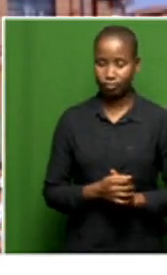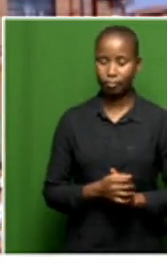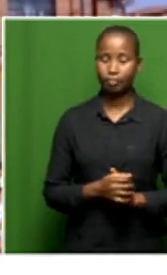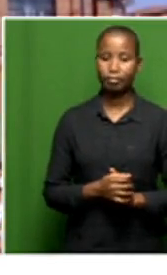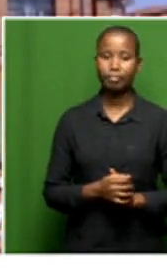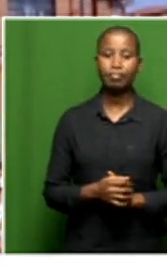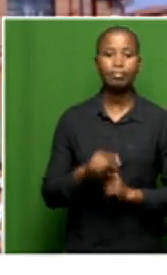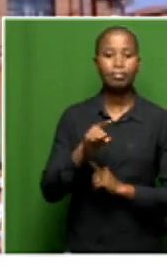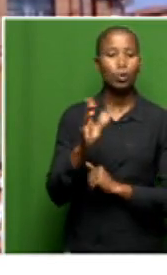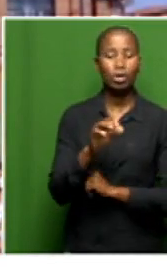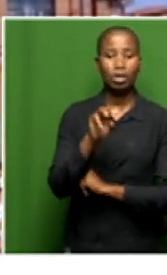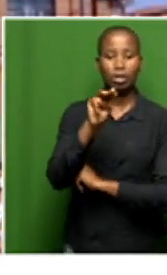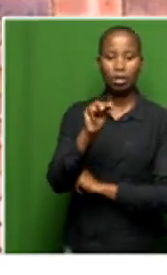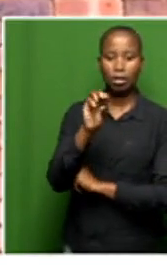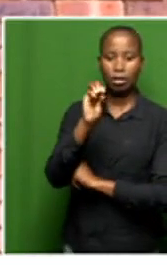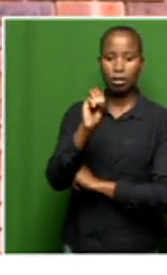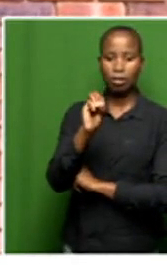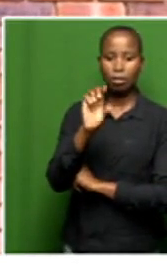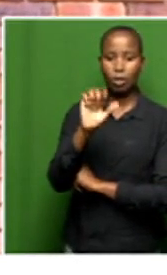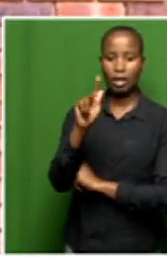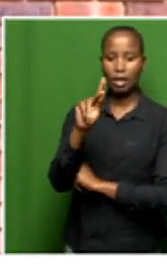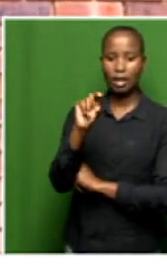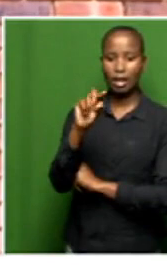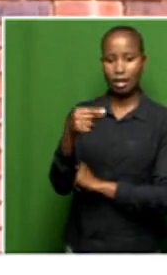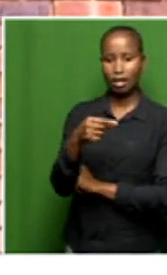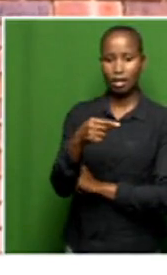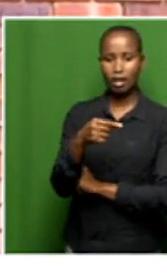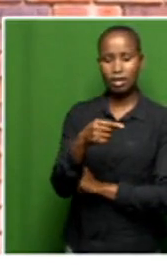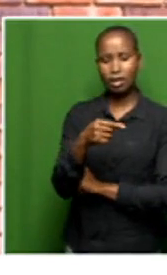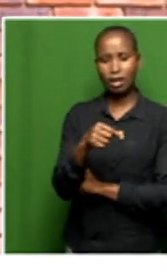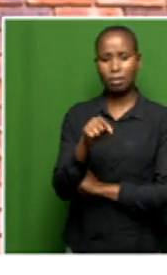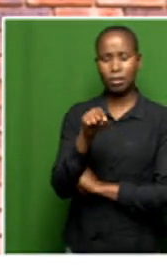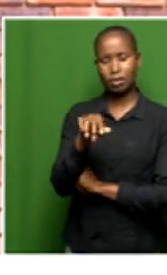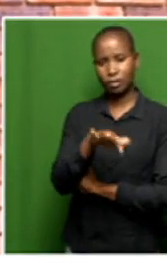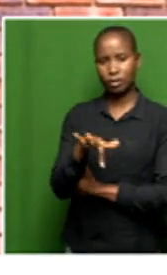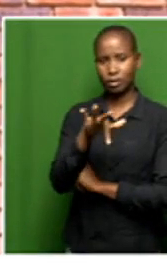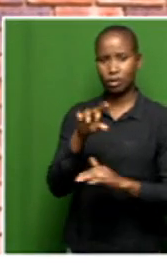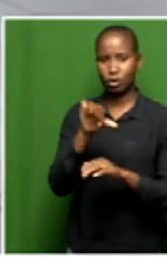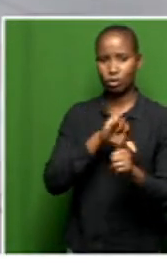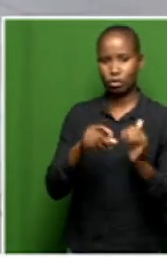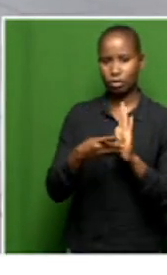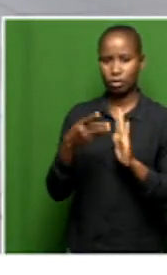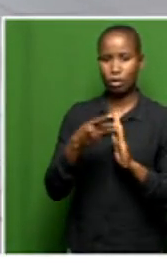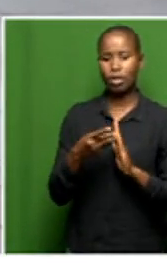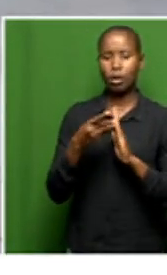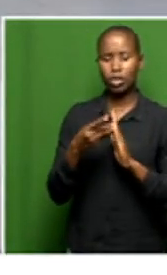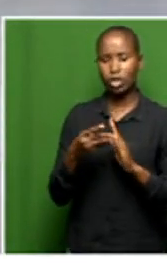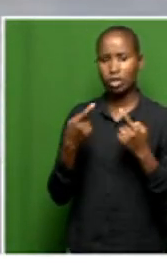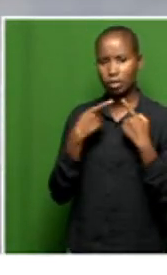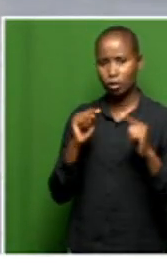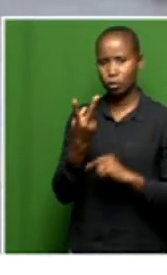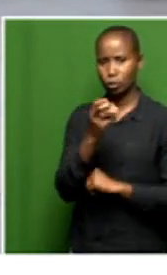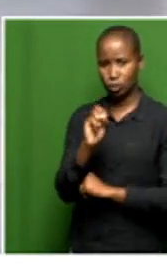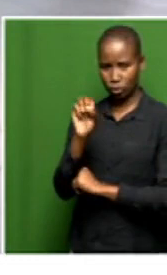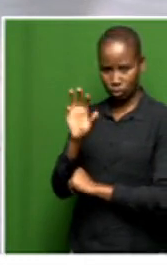This is Mohlakeng 20 prototype old age home, commissioned by the Gauteng Department of Social Development in 2009. The facility